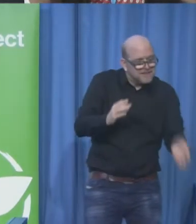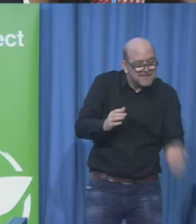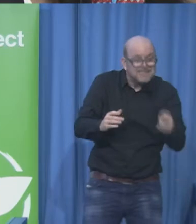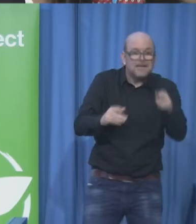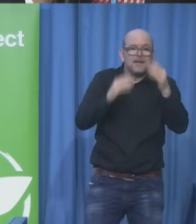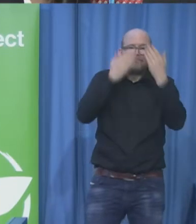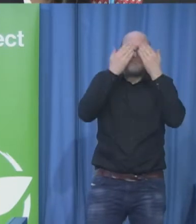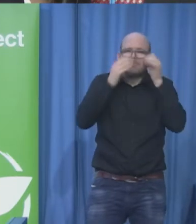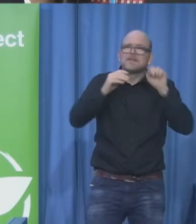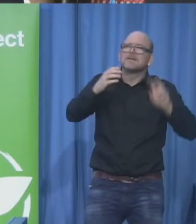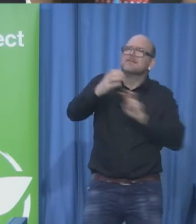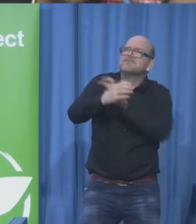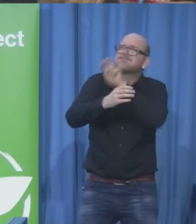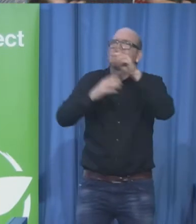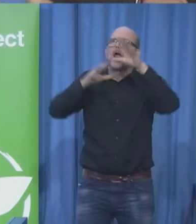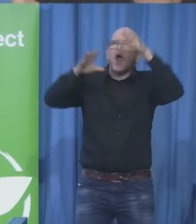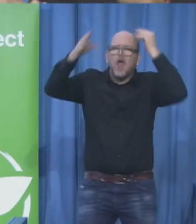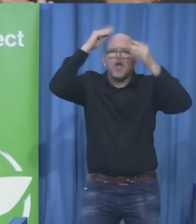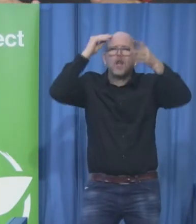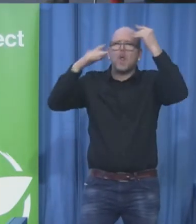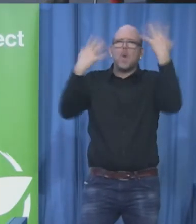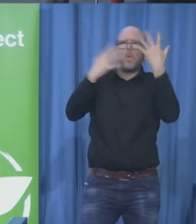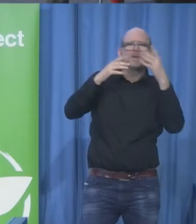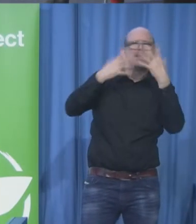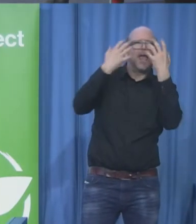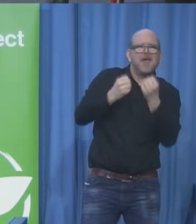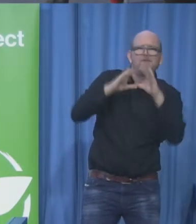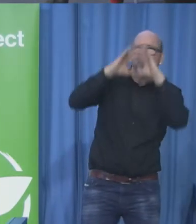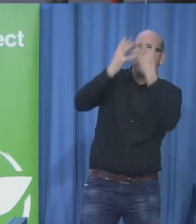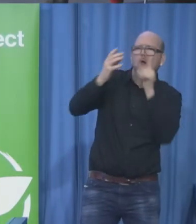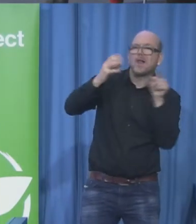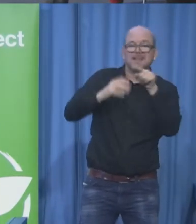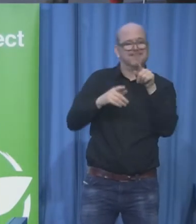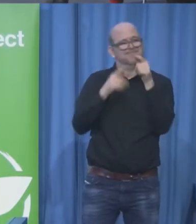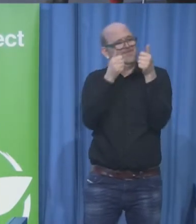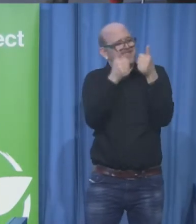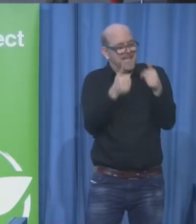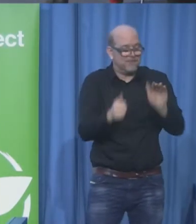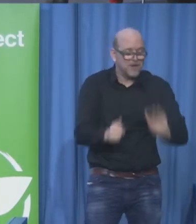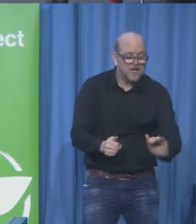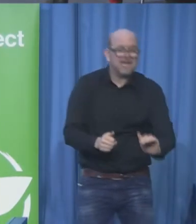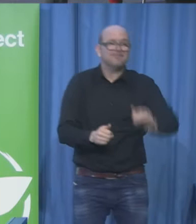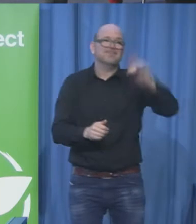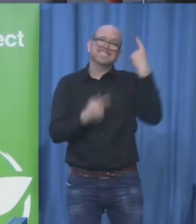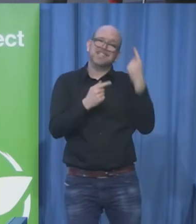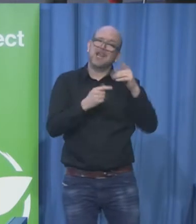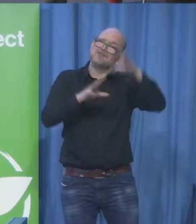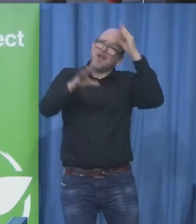was truly intended to live. Well, first of all, thank you, Mr. and Mrs. Bernstein.